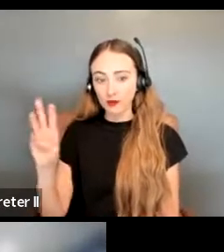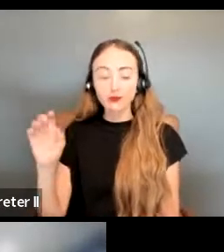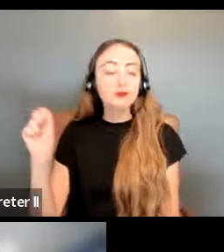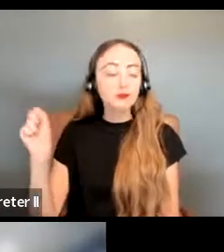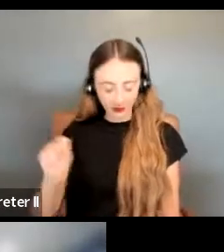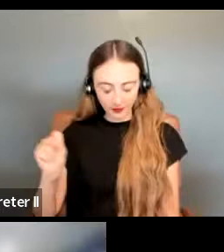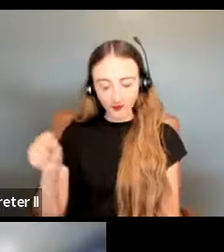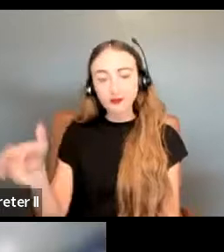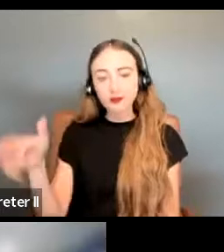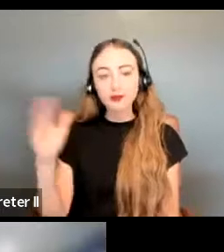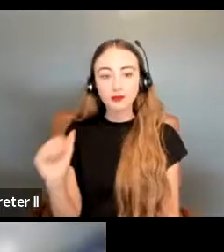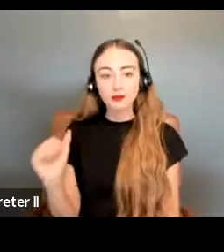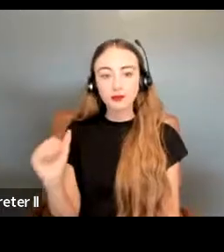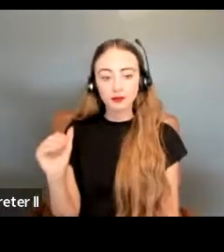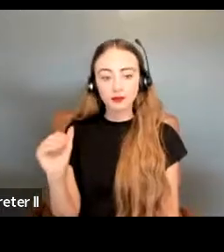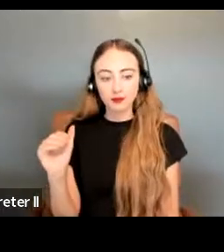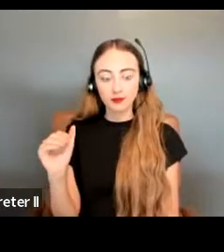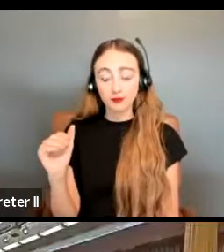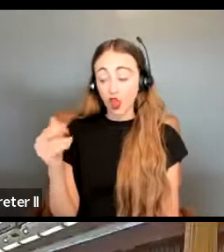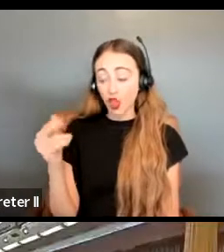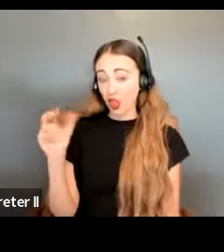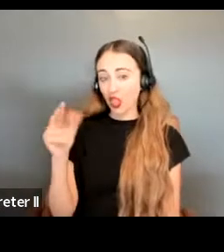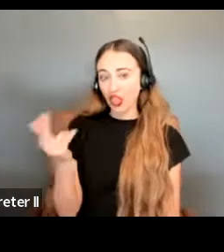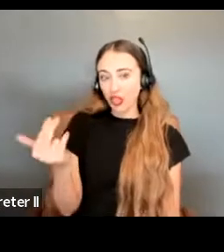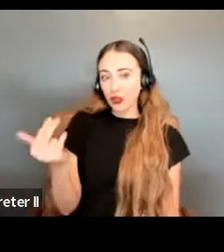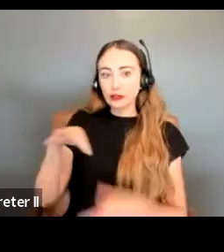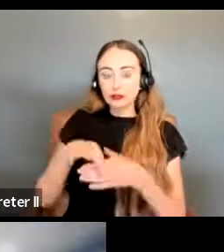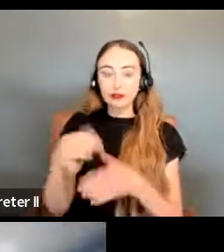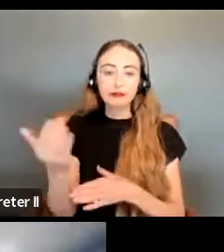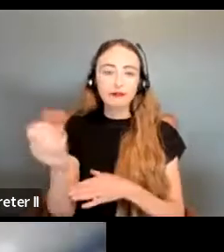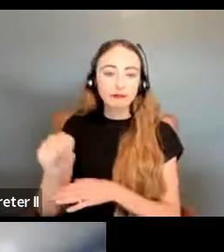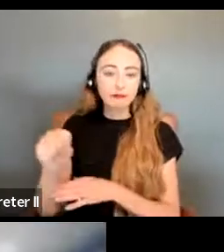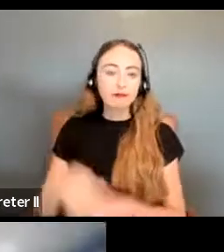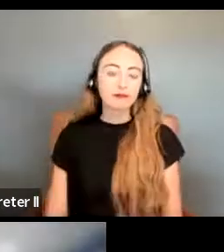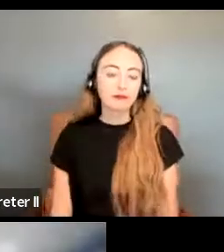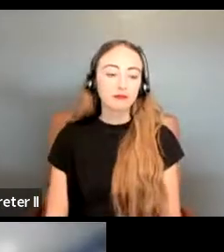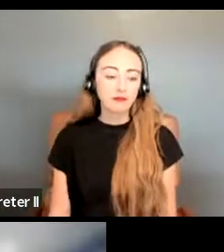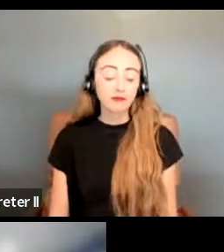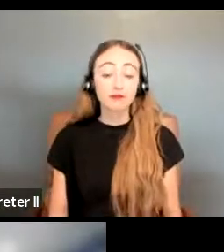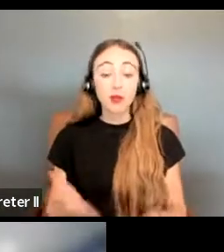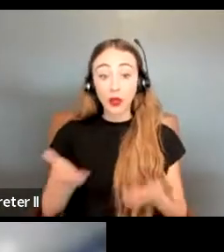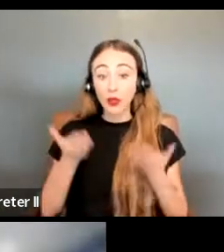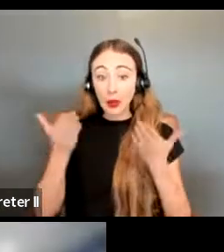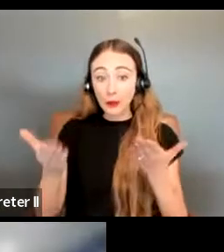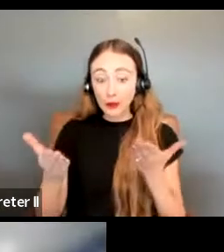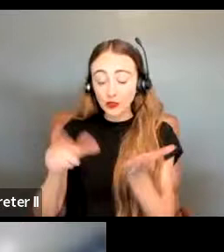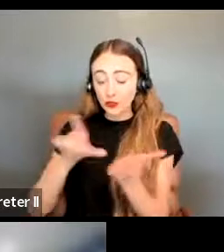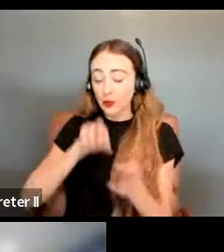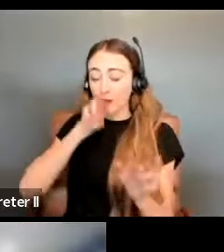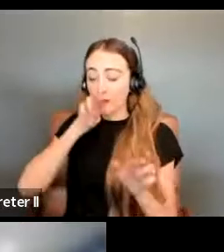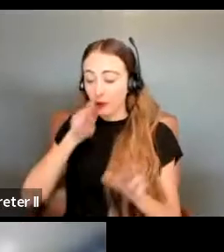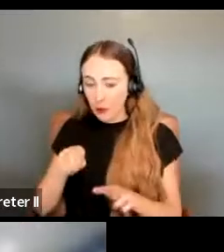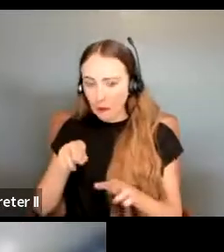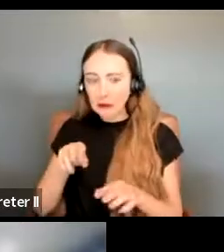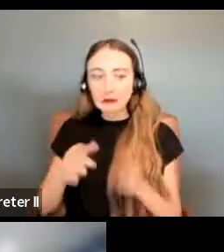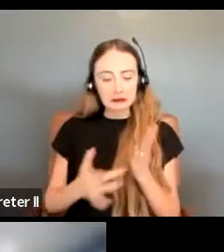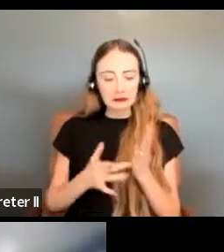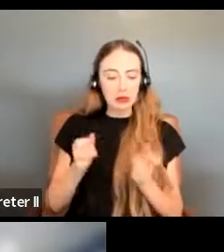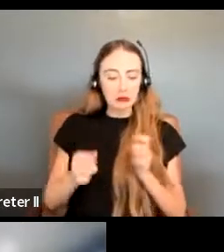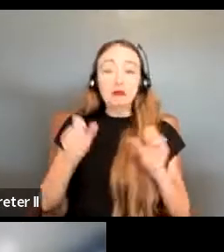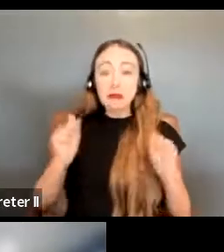Yes. Councilmember Robert White votes yes. Mr. Chairman, there are 13 yeses. The motion, which is both the print and report with leave for staff, is